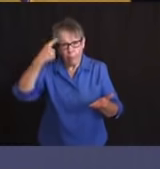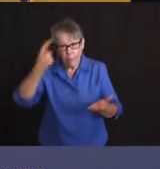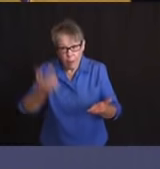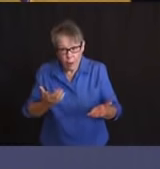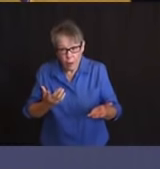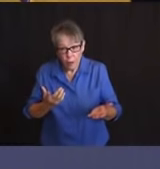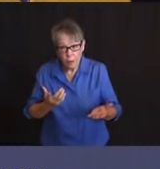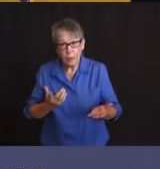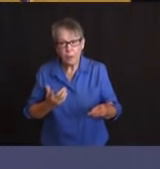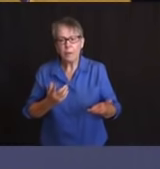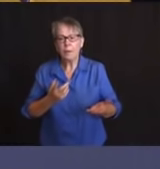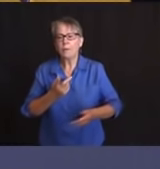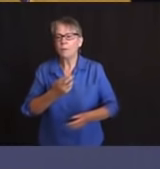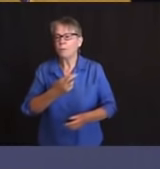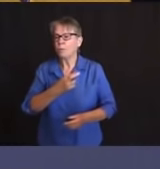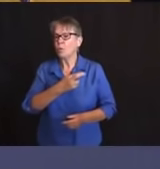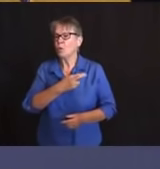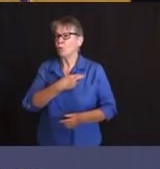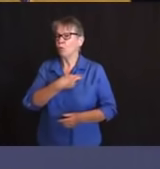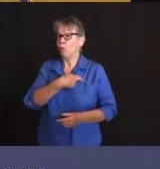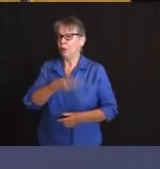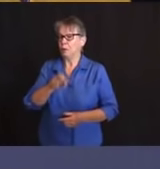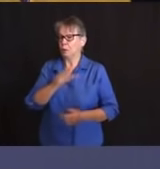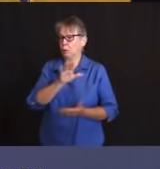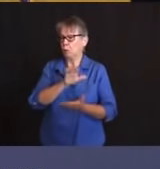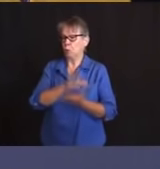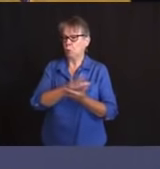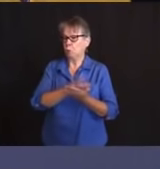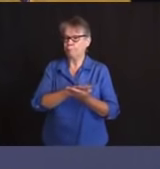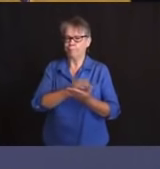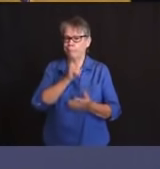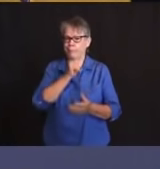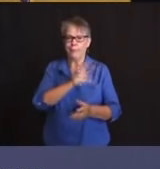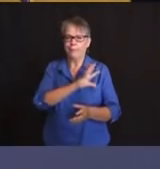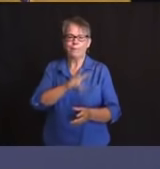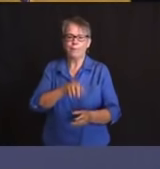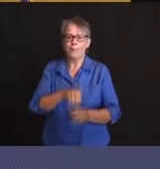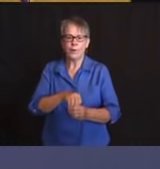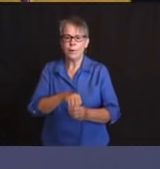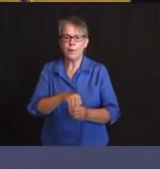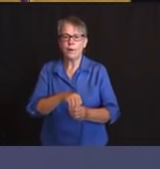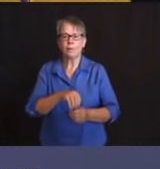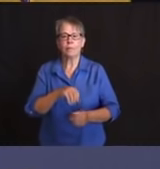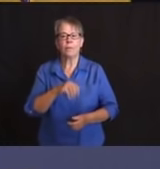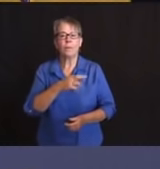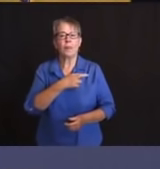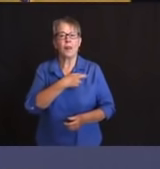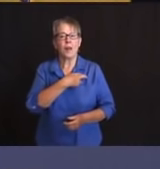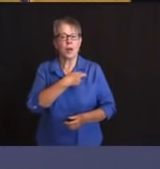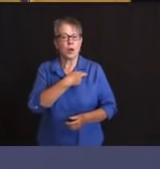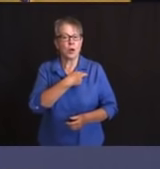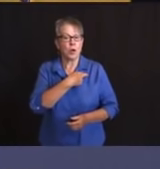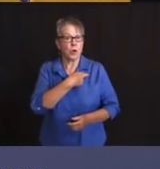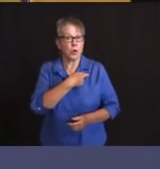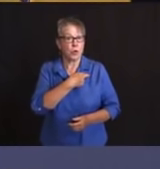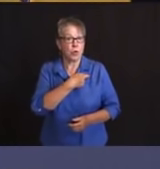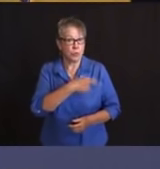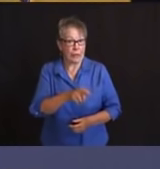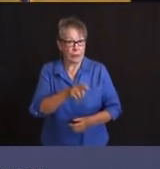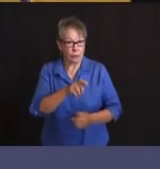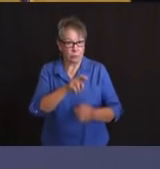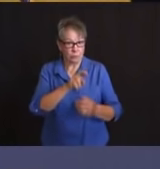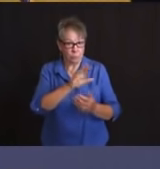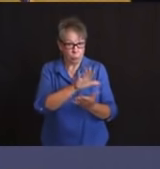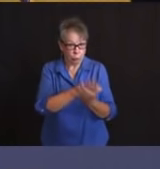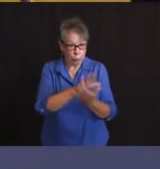the state has to attest that they have met all their health guidelines. The numbers didn't add up to the numbers of public schools Yep.